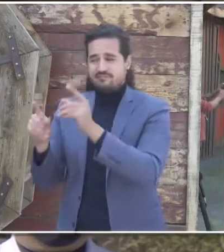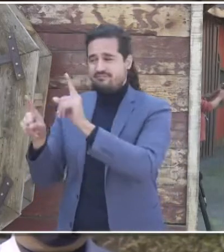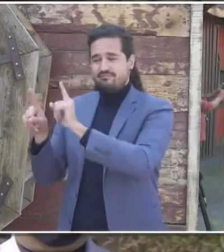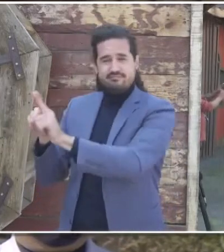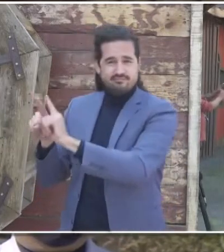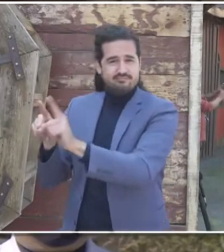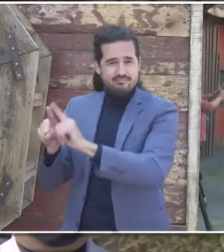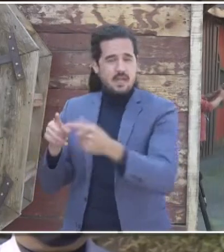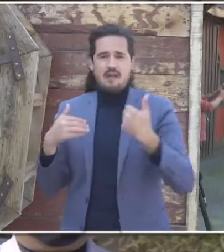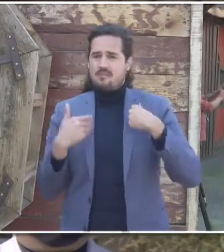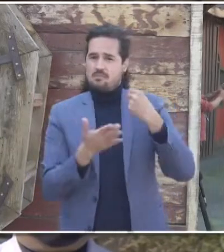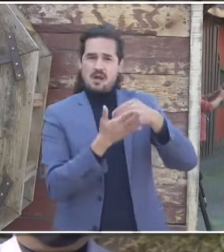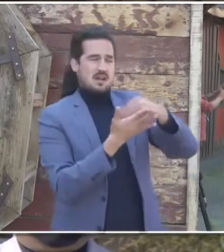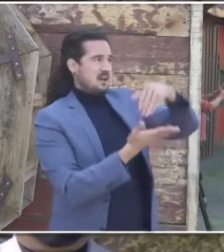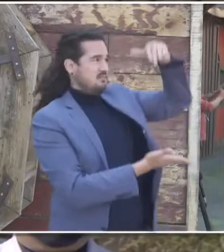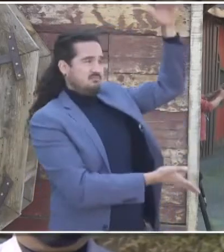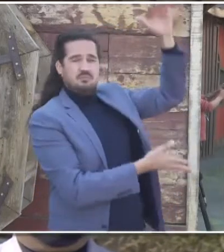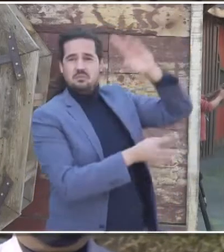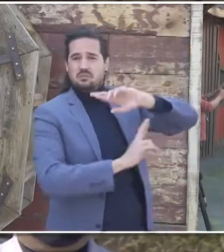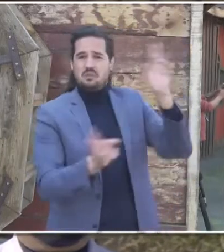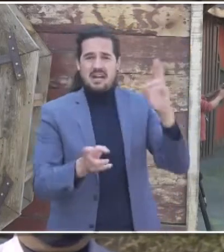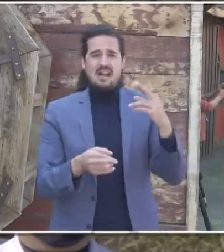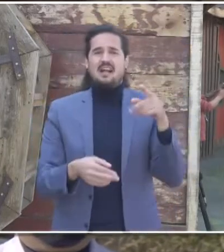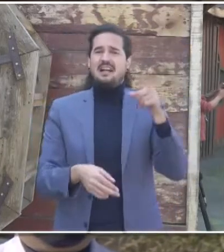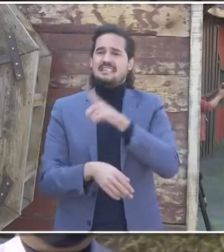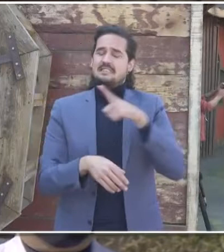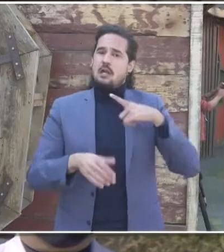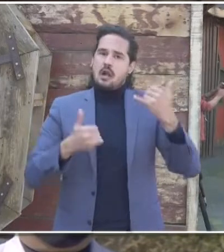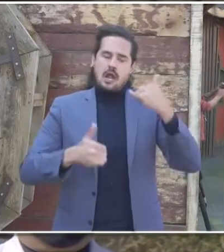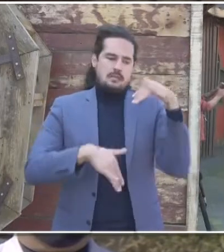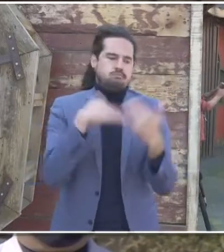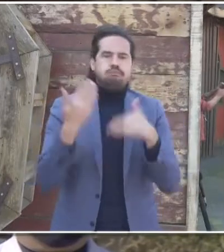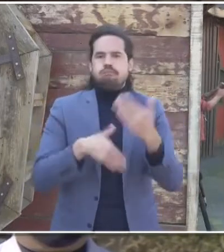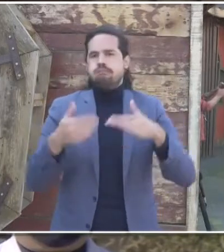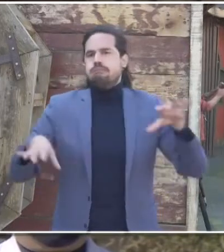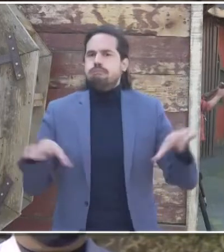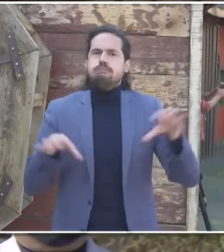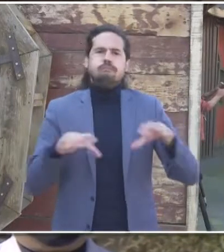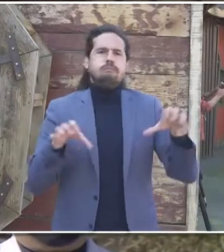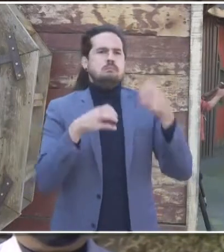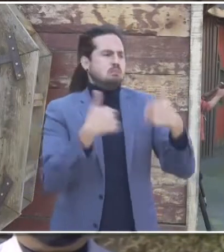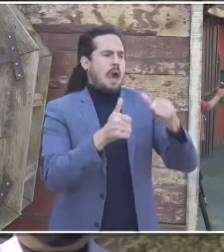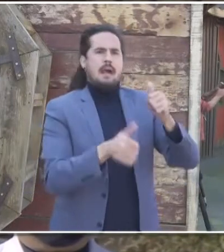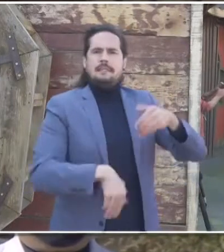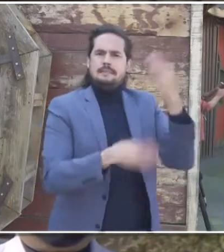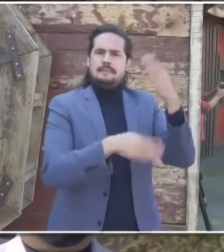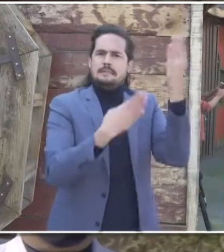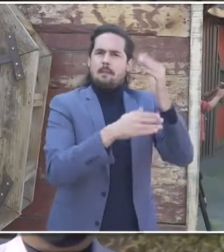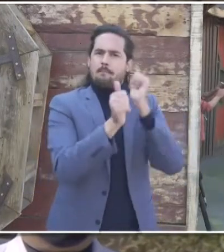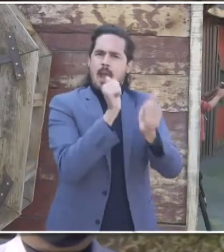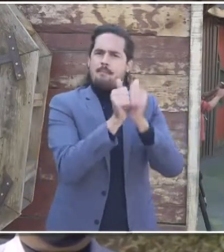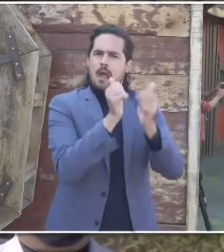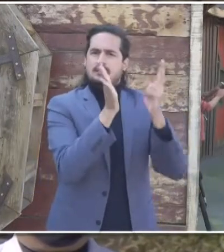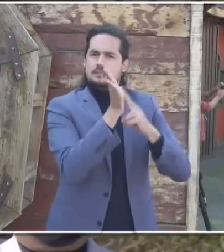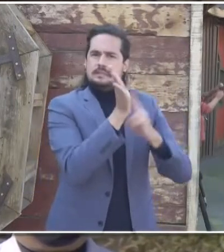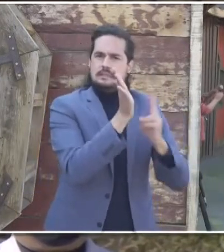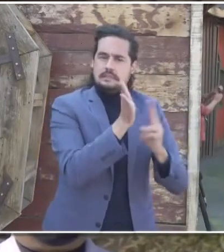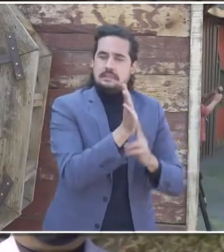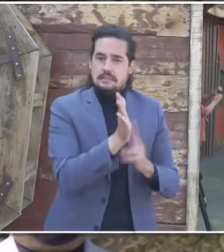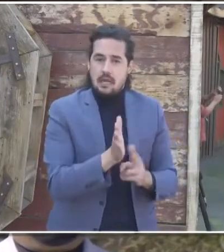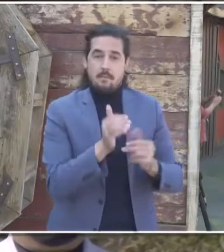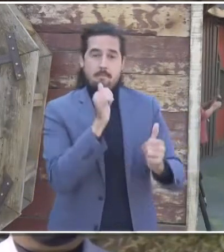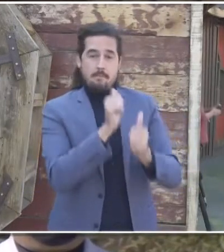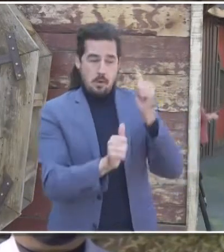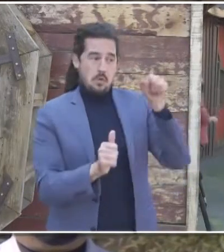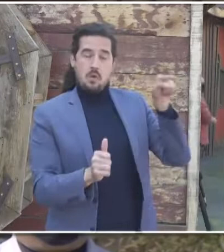lot of energy, and most of that progress will manifest with early votes as early, we hope, as next Tuesday